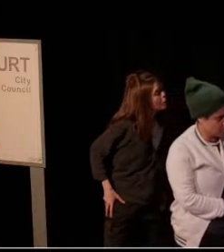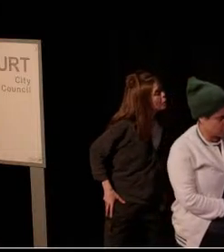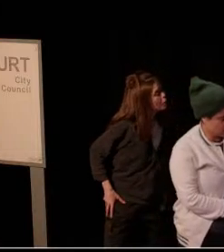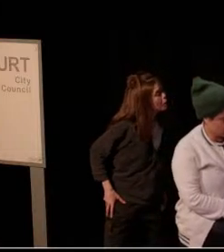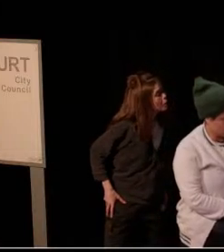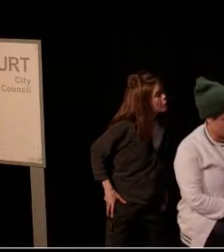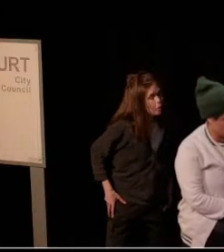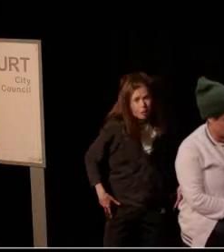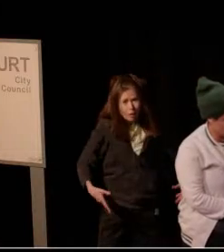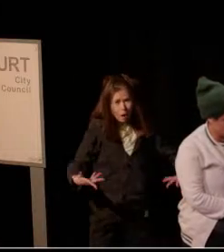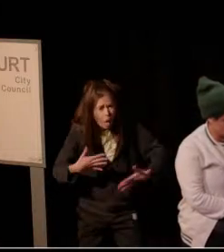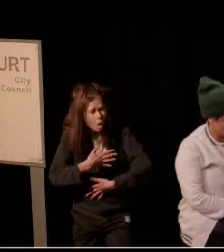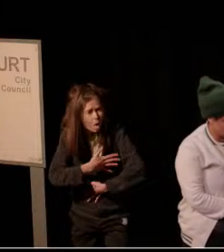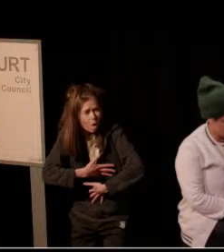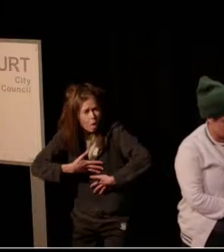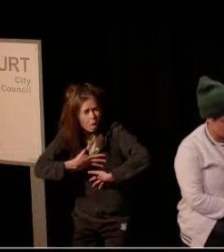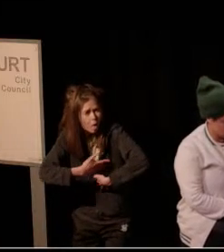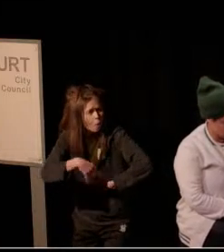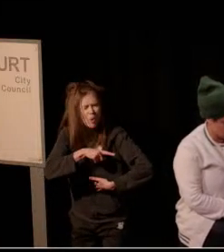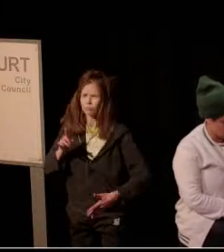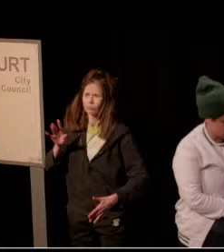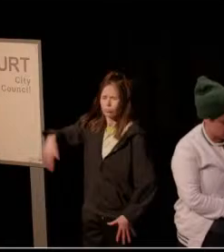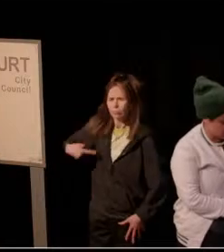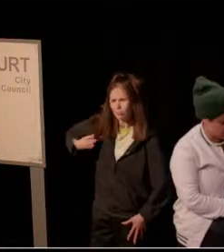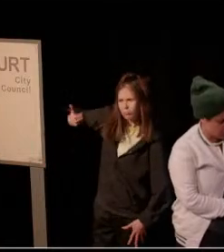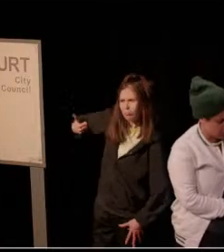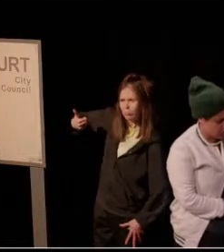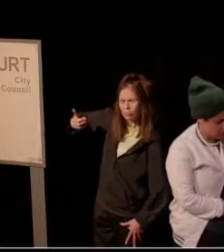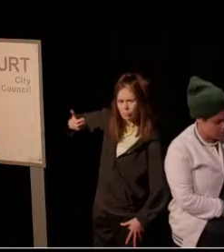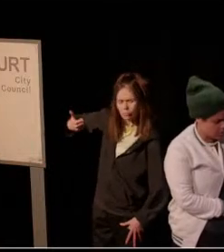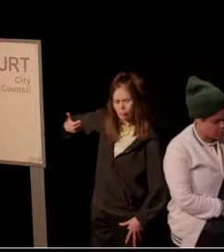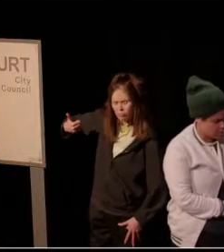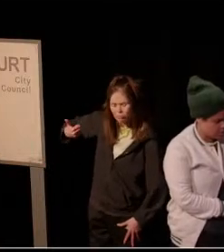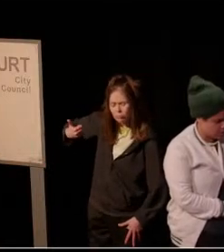Are you troubled? No.